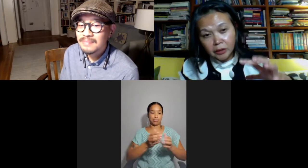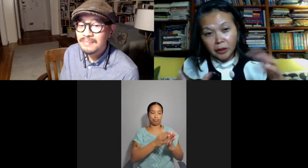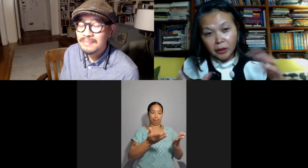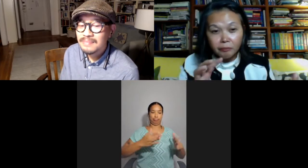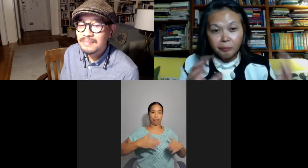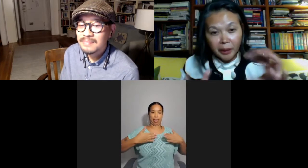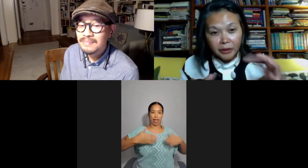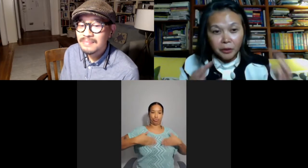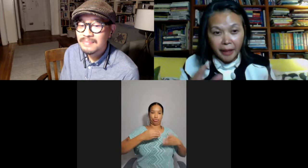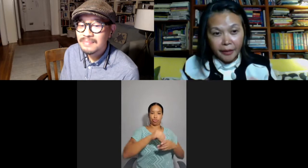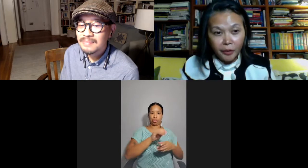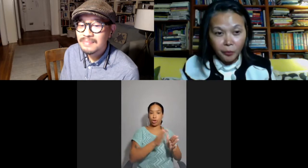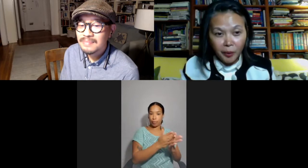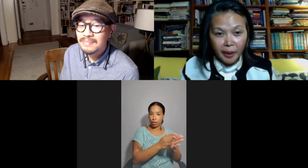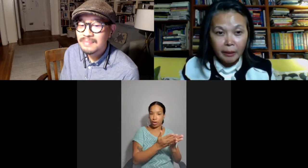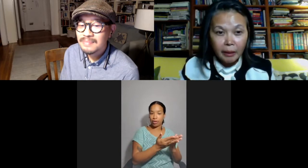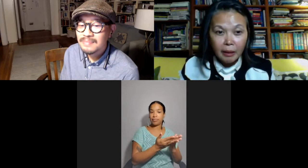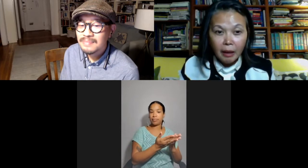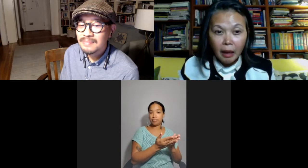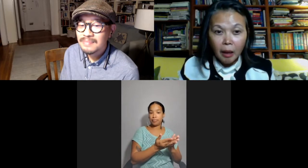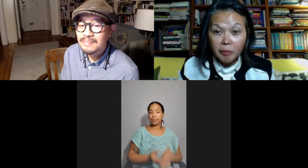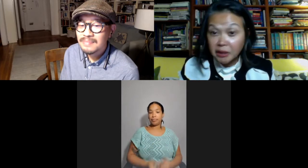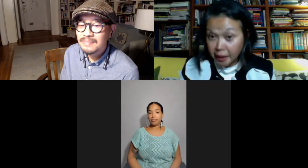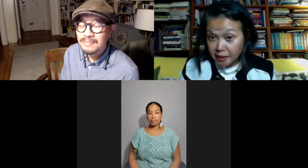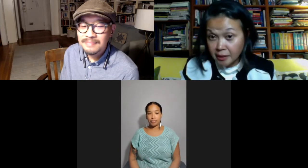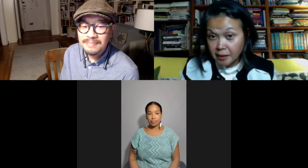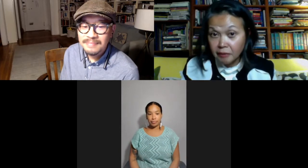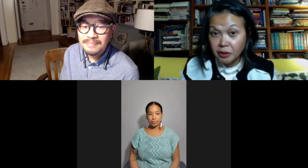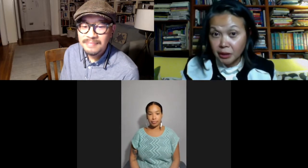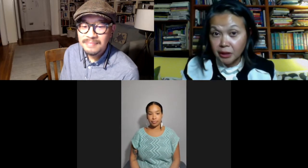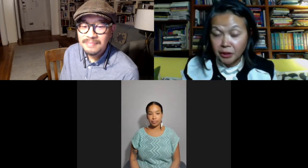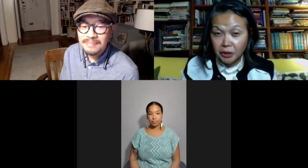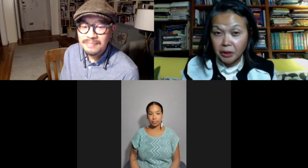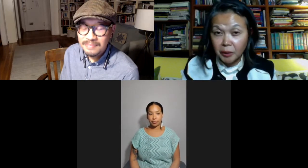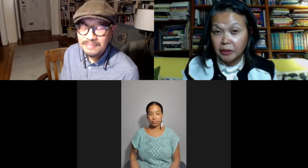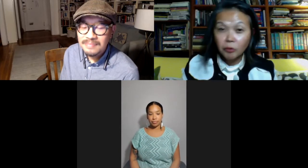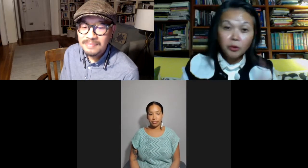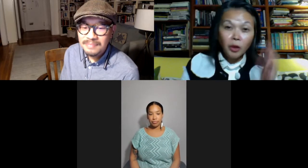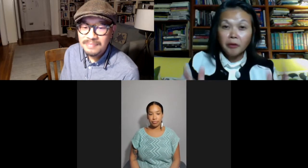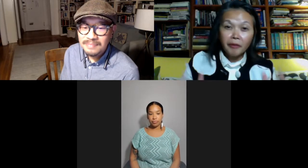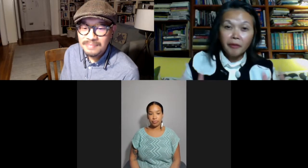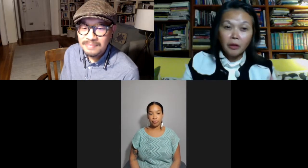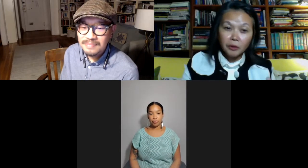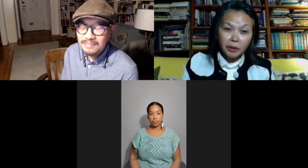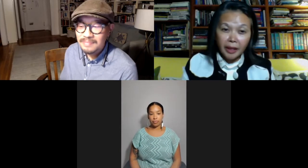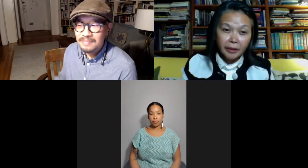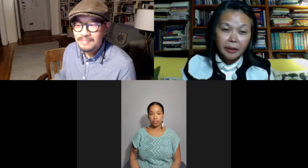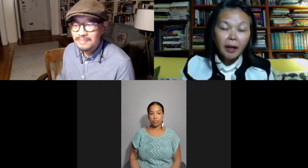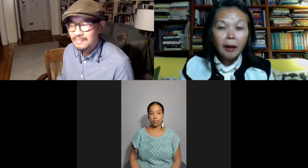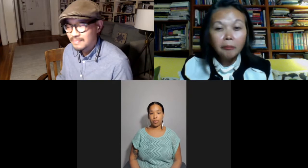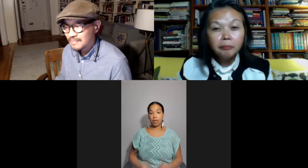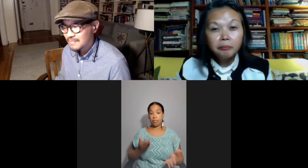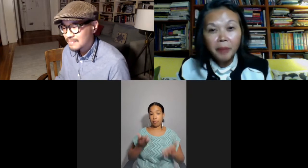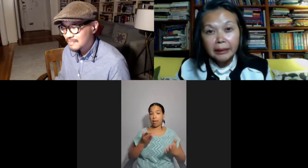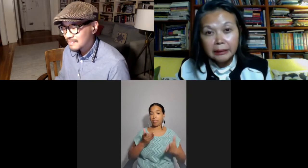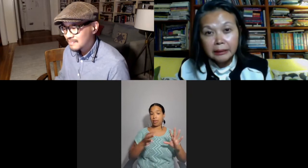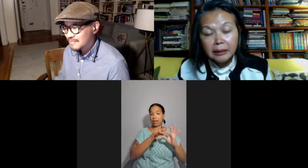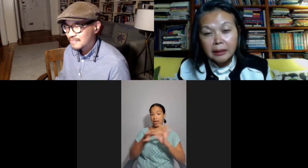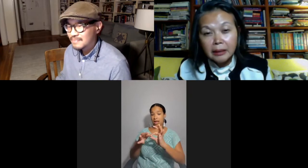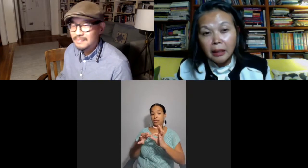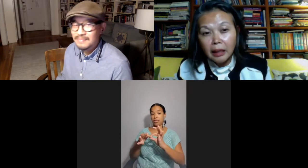And you could put it together with the genesis of search history. So I don't know if they go together,